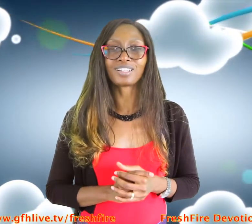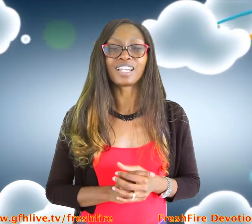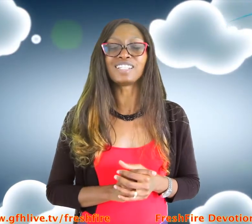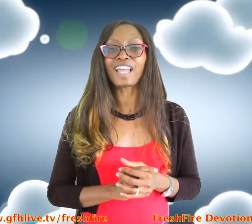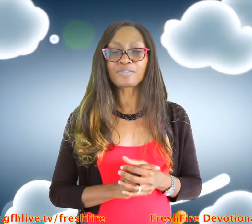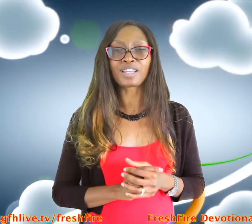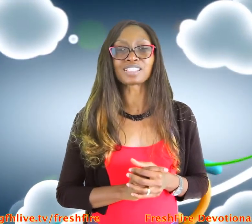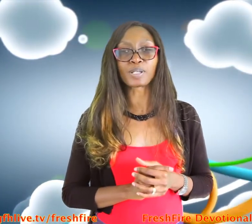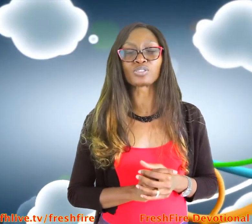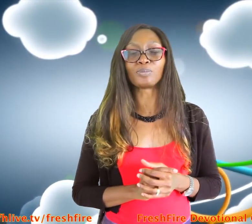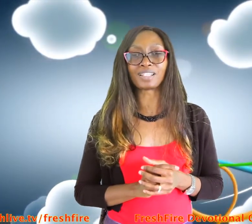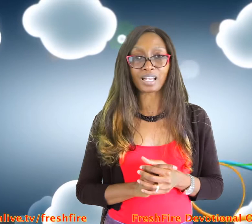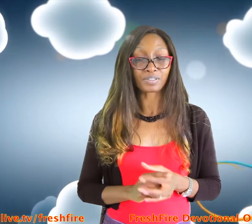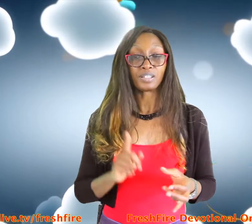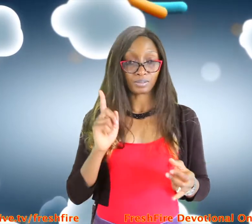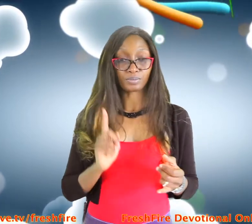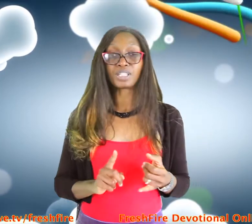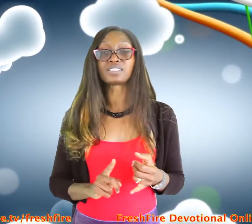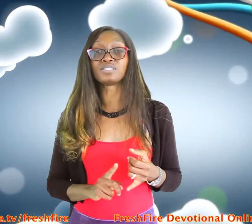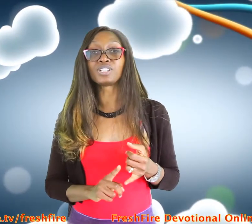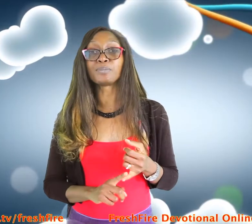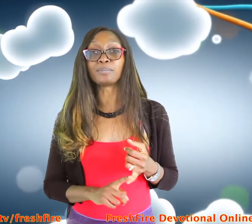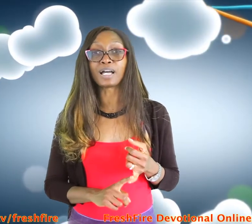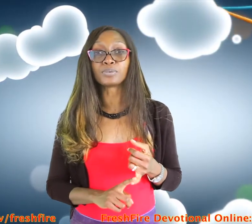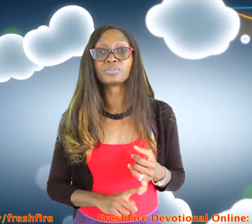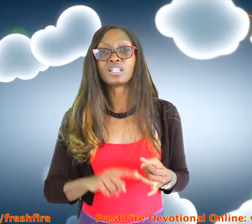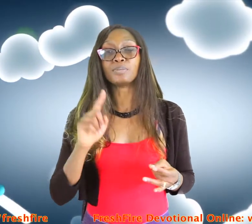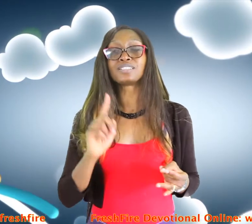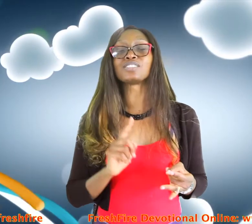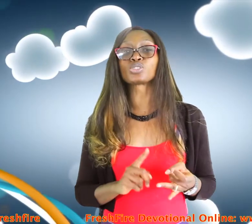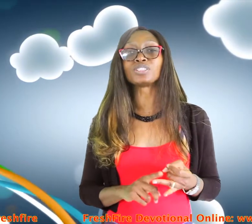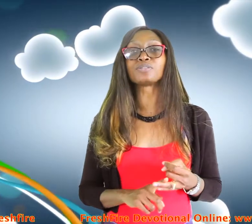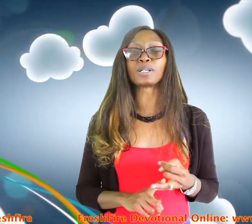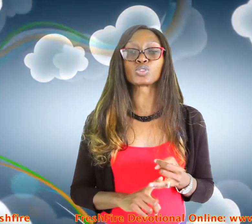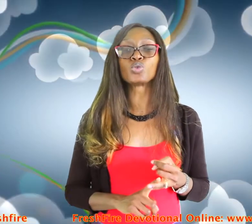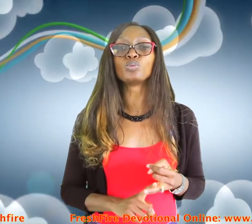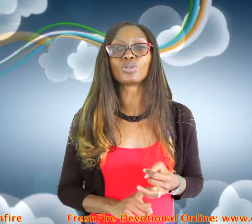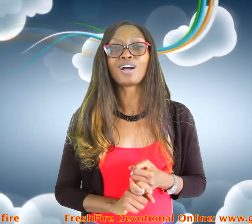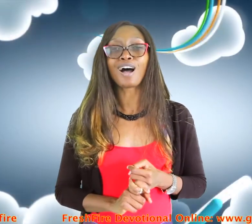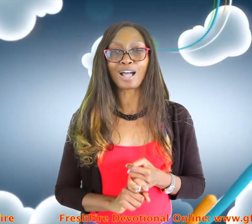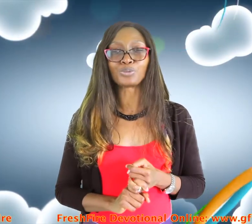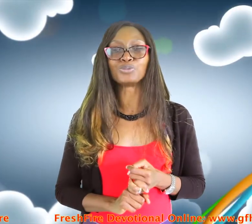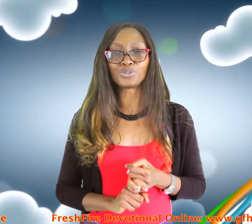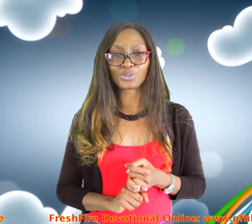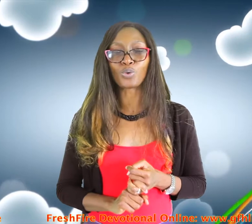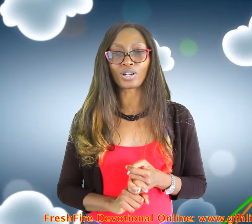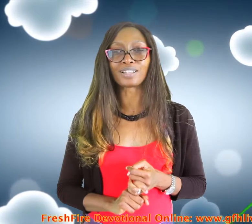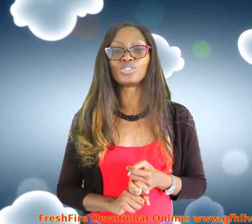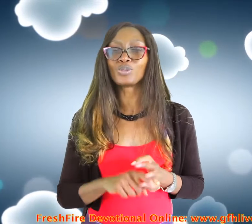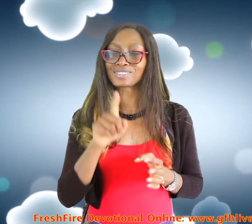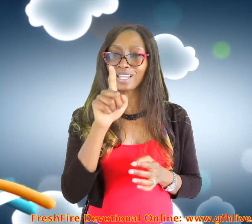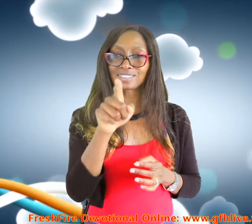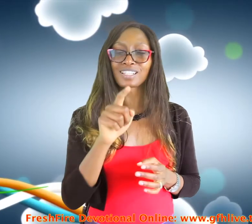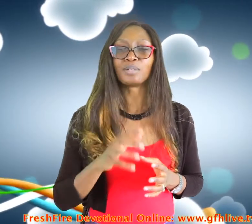work in every aspect of my life, be it in reading my Bible, be it in studying my school book. I will do the work,